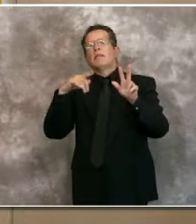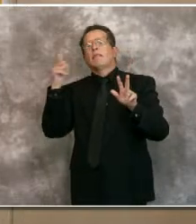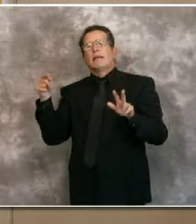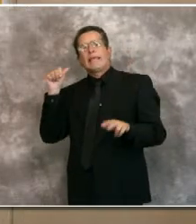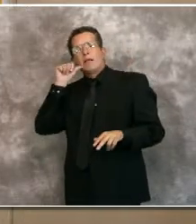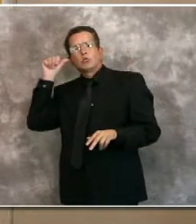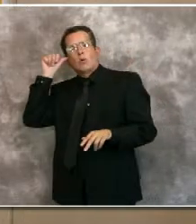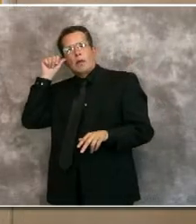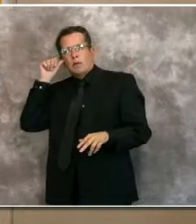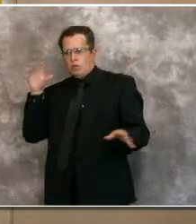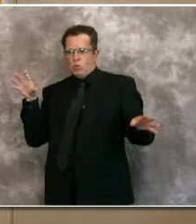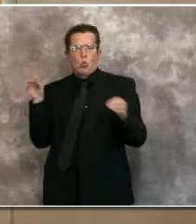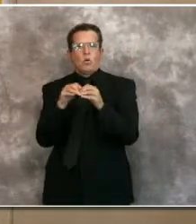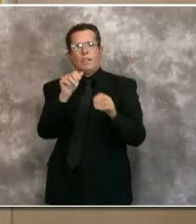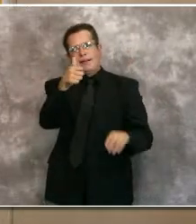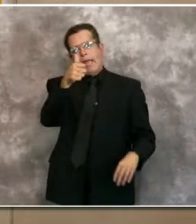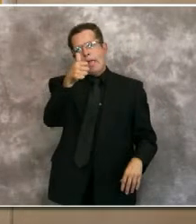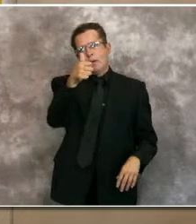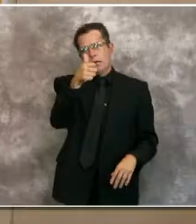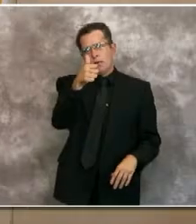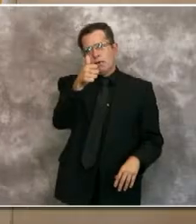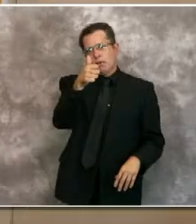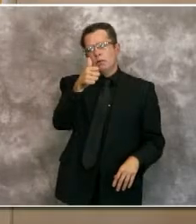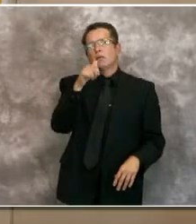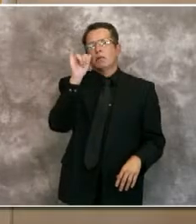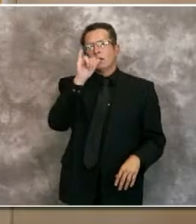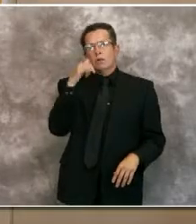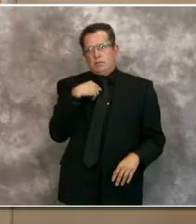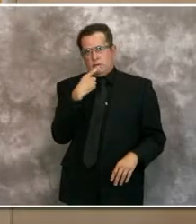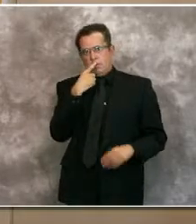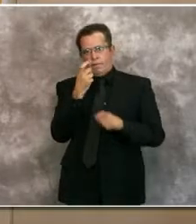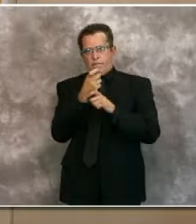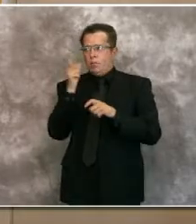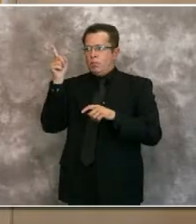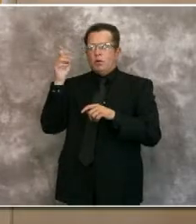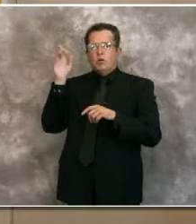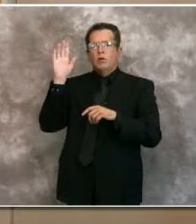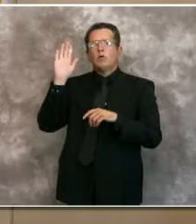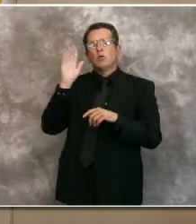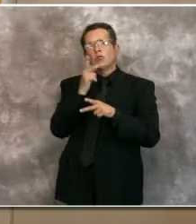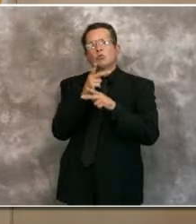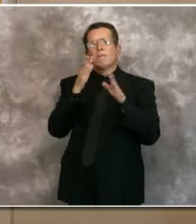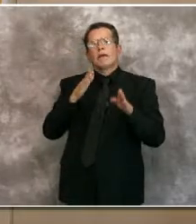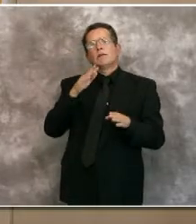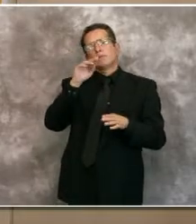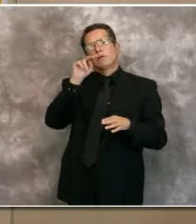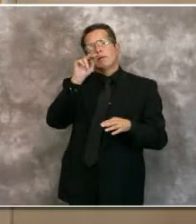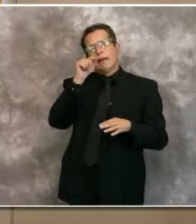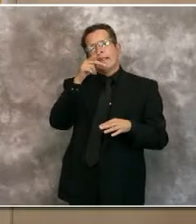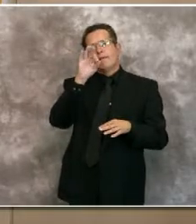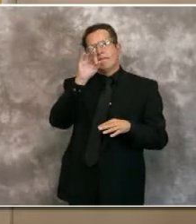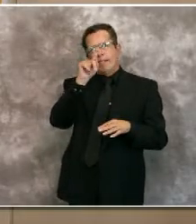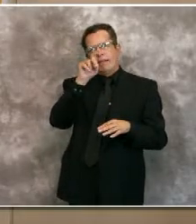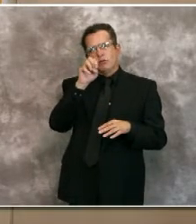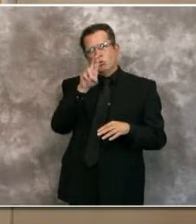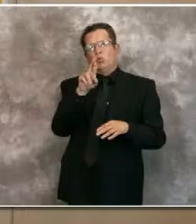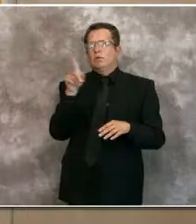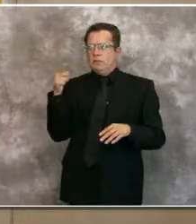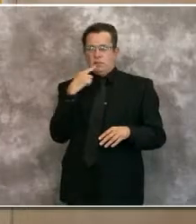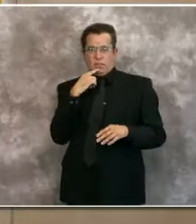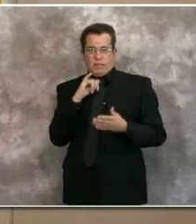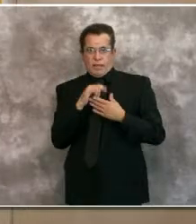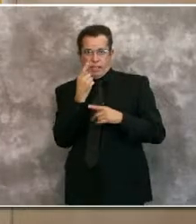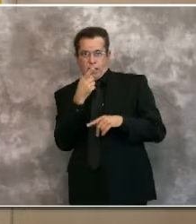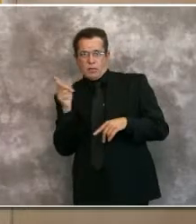for a total of 10. And as stated by our supervisor, Nathan Fletcher, last week,